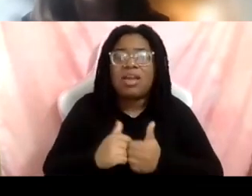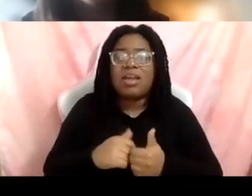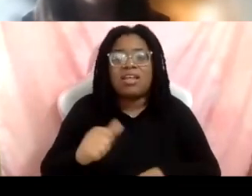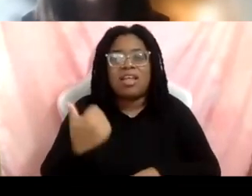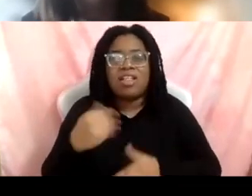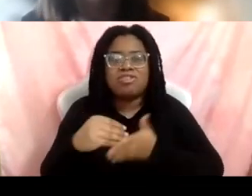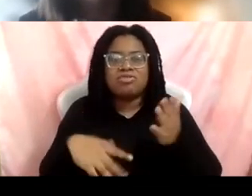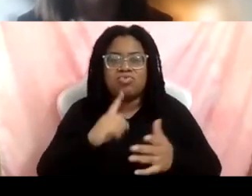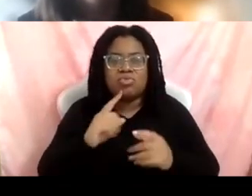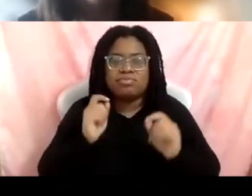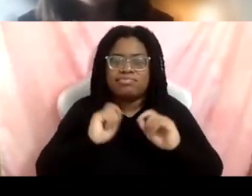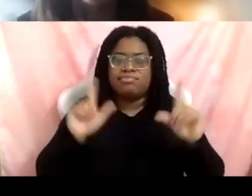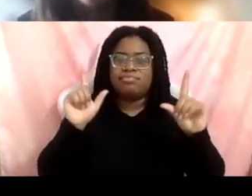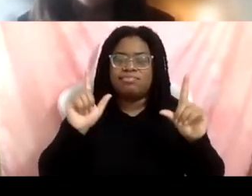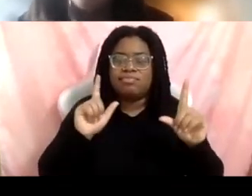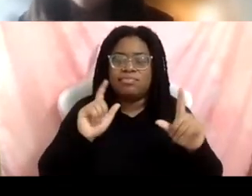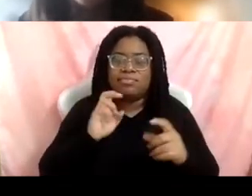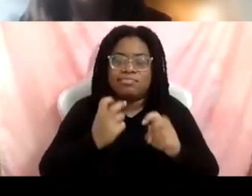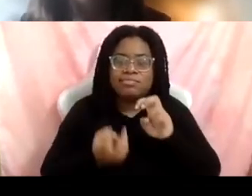and surprised. And I was like, yeah, this happens all the time, right?